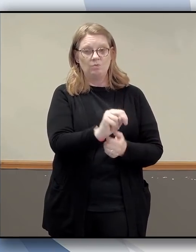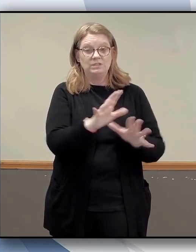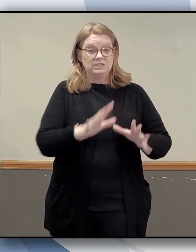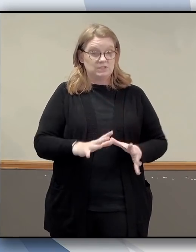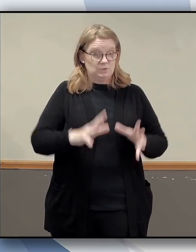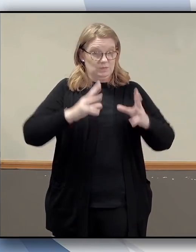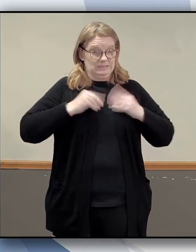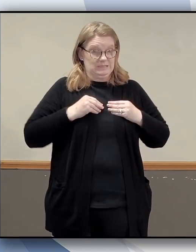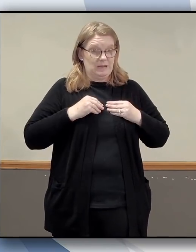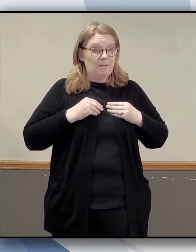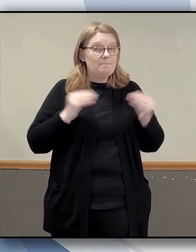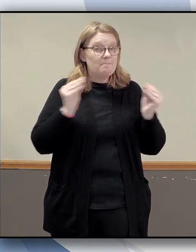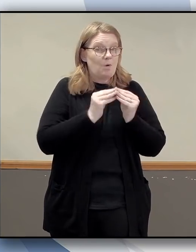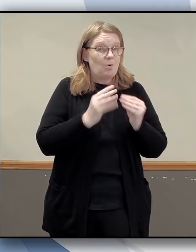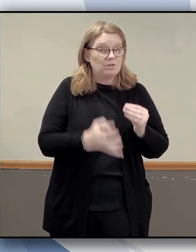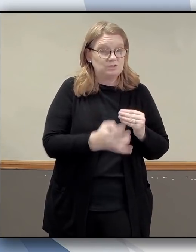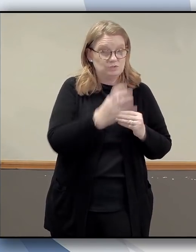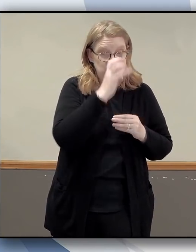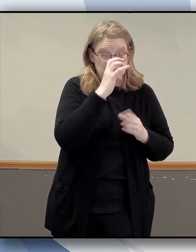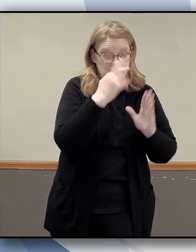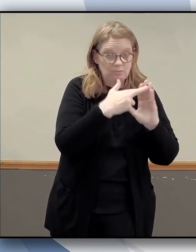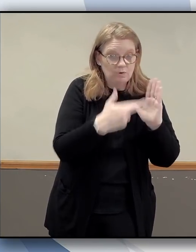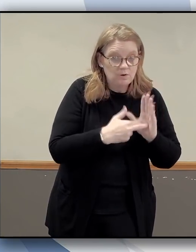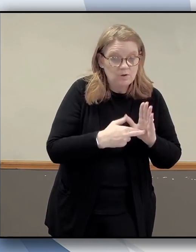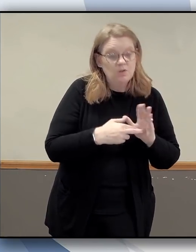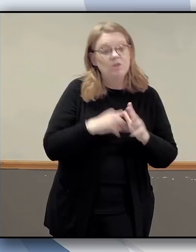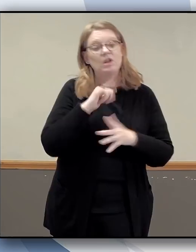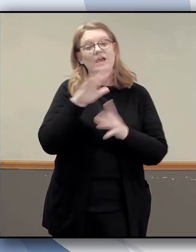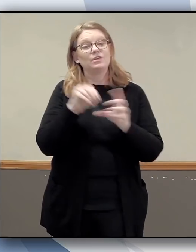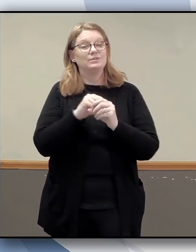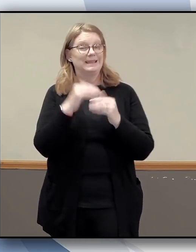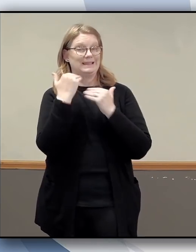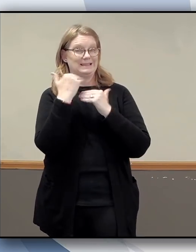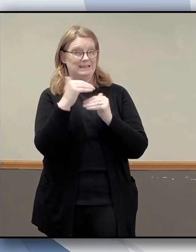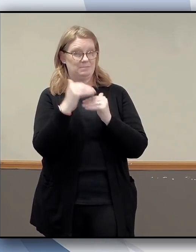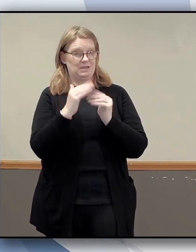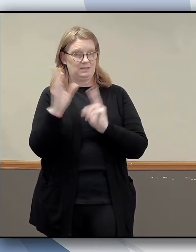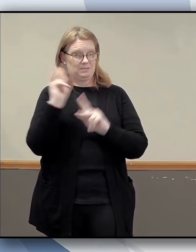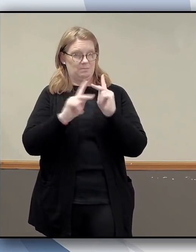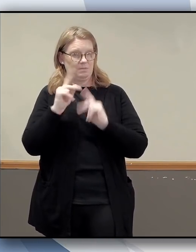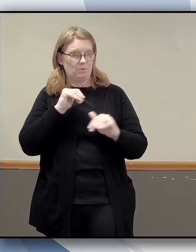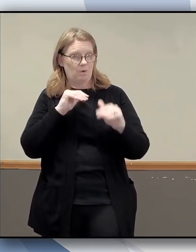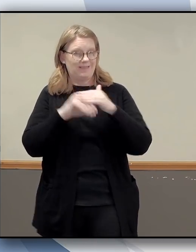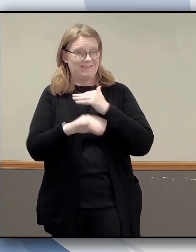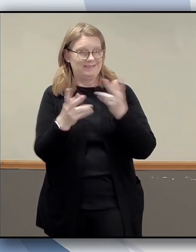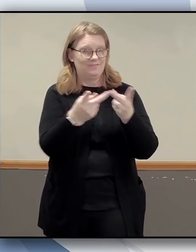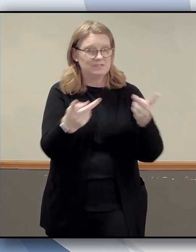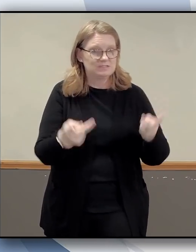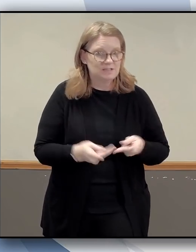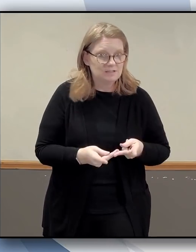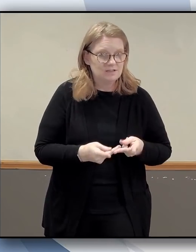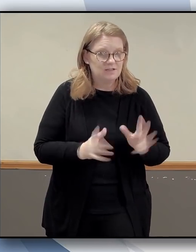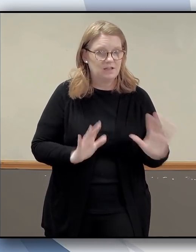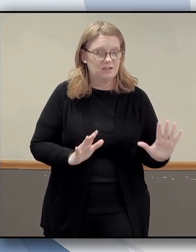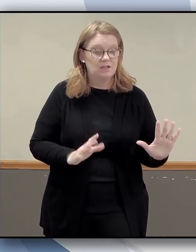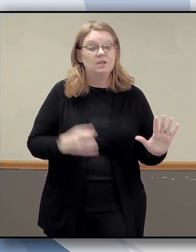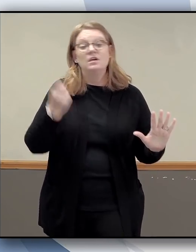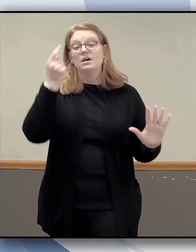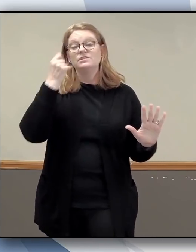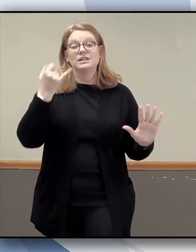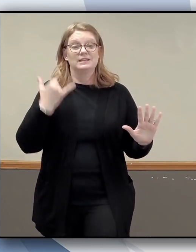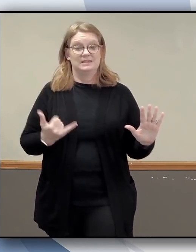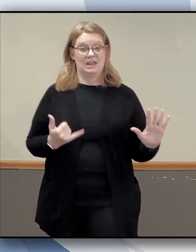stringent guidelines, including limiting the amount of visitation within the facility. So said differently, right now, of